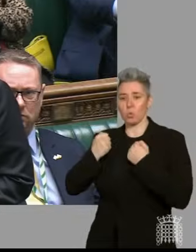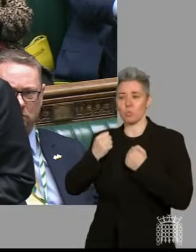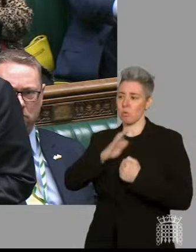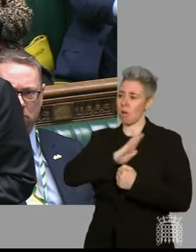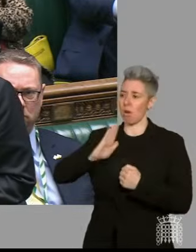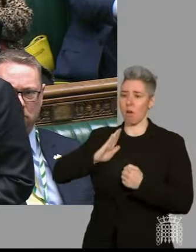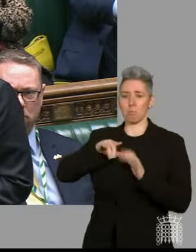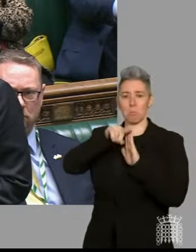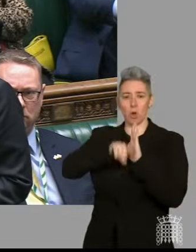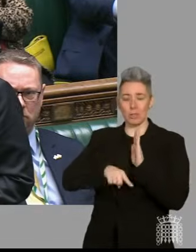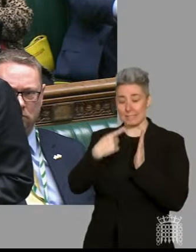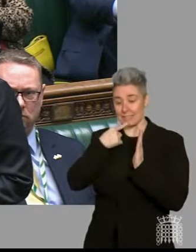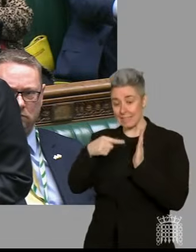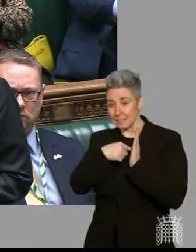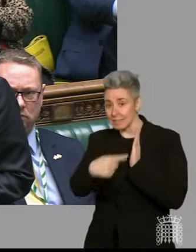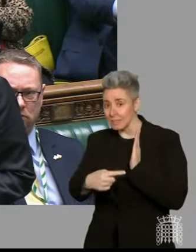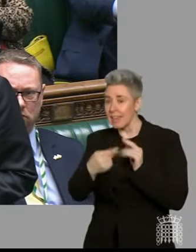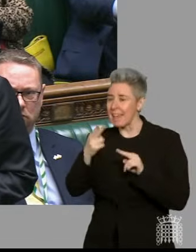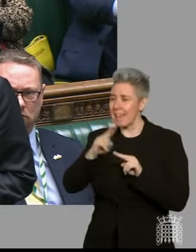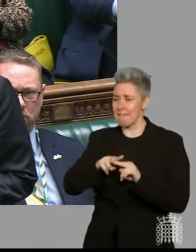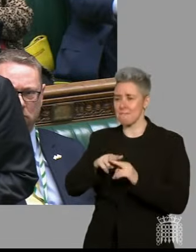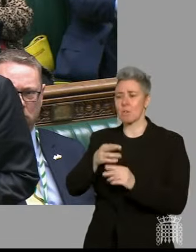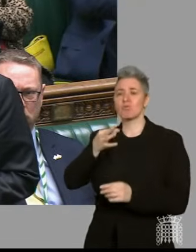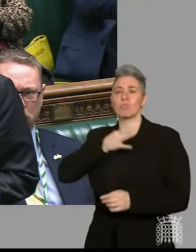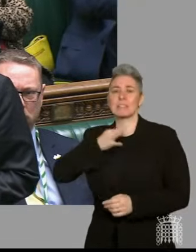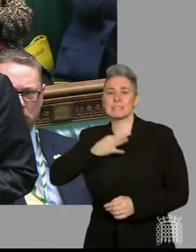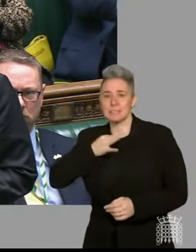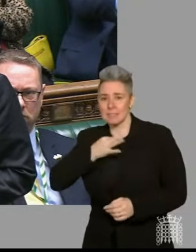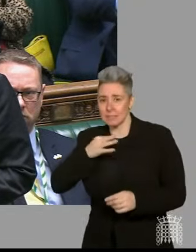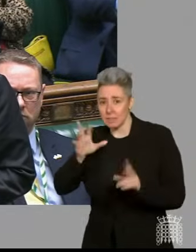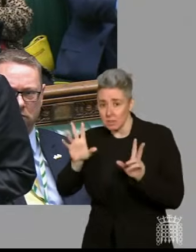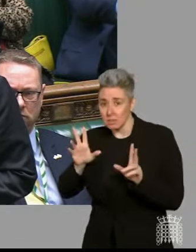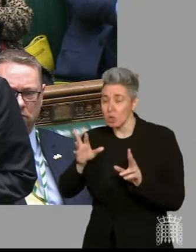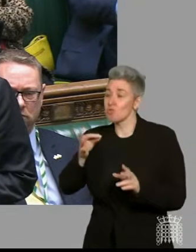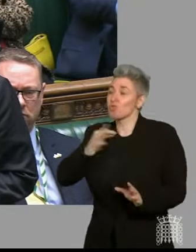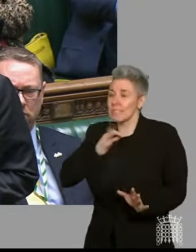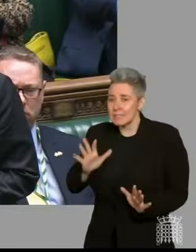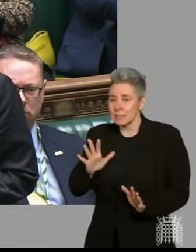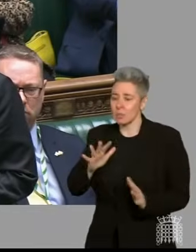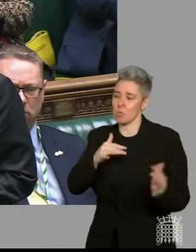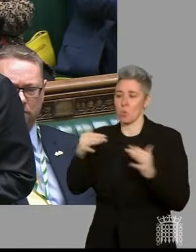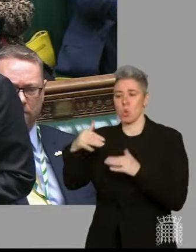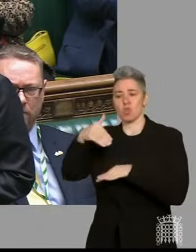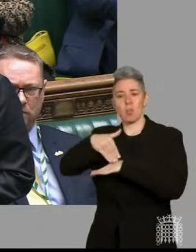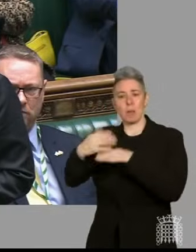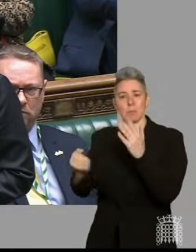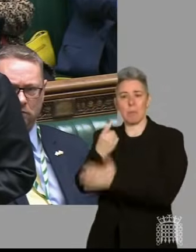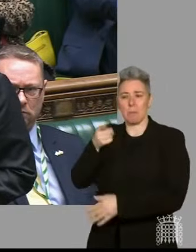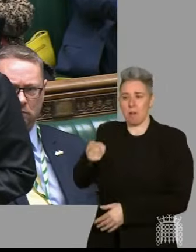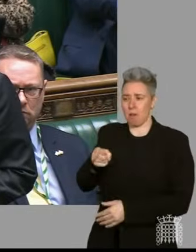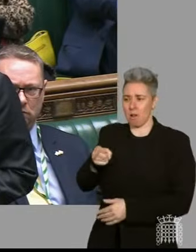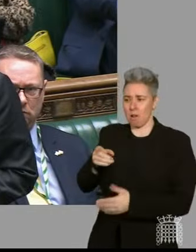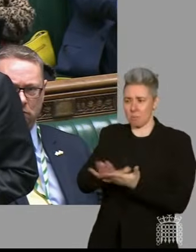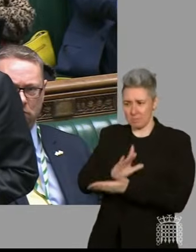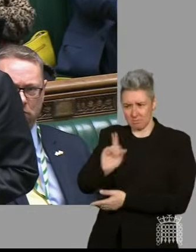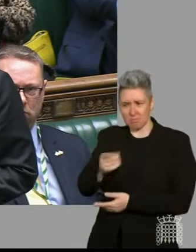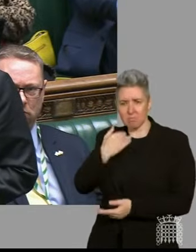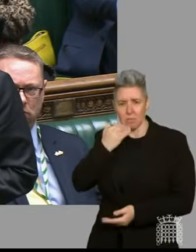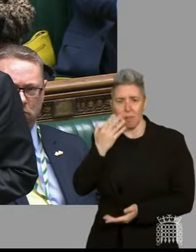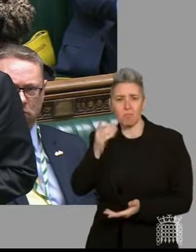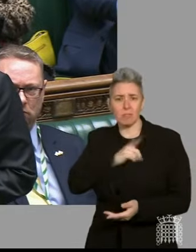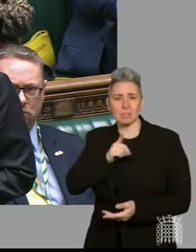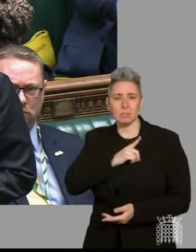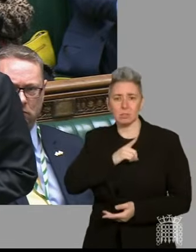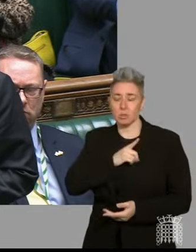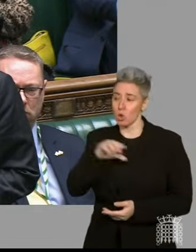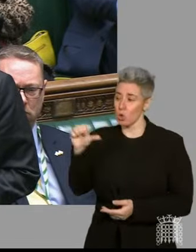risk that war crimes may be taking place, then that is reason enough to halt the sale of arms.